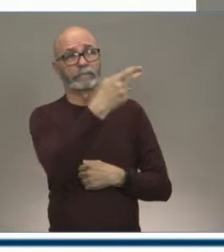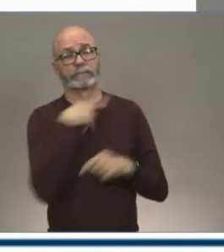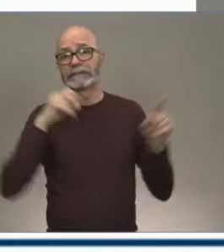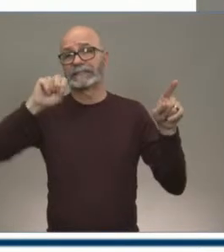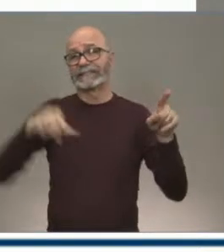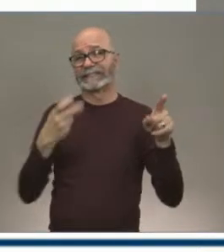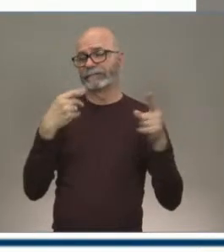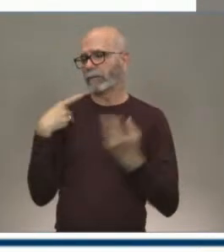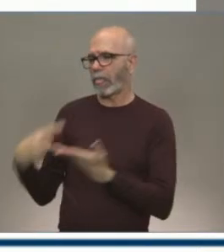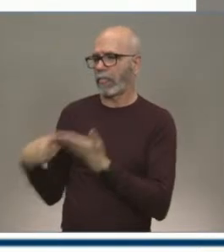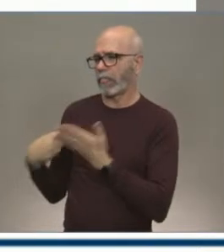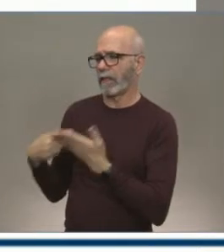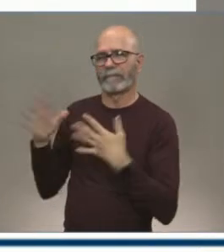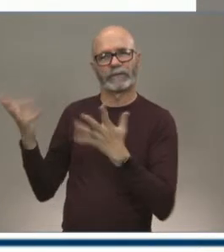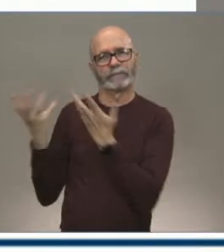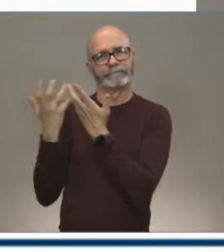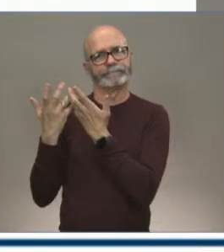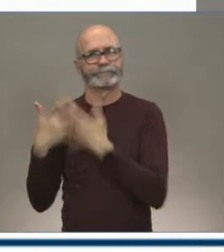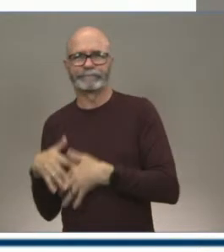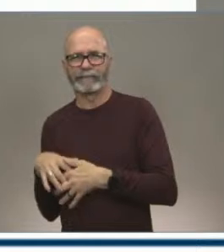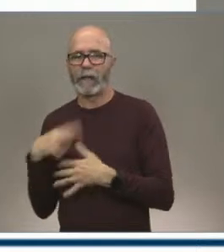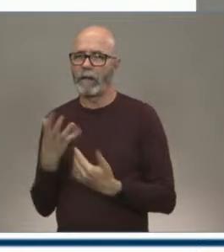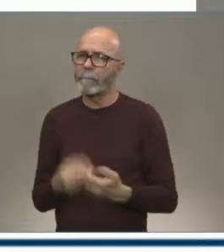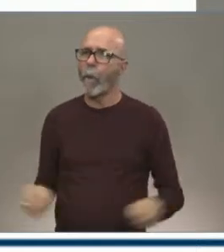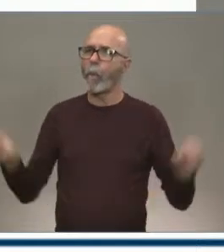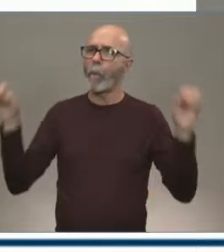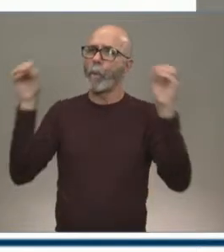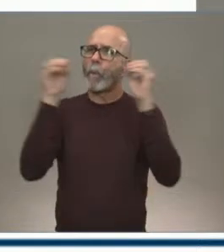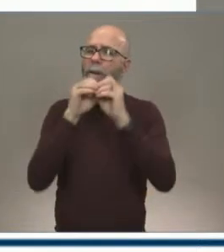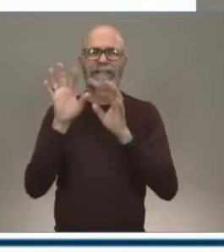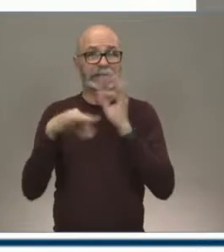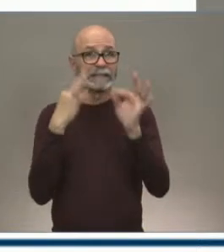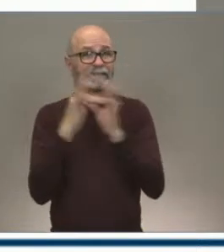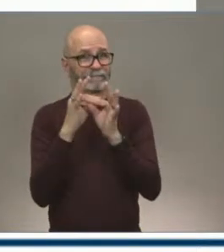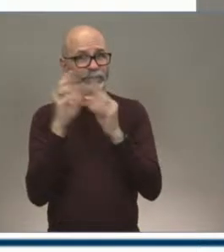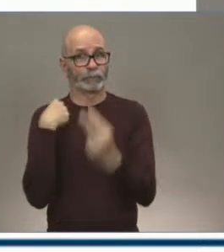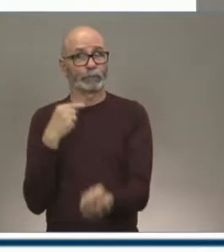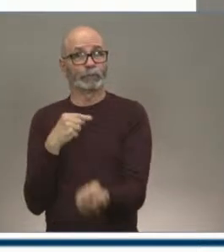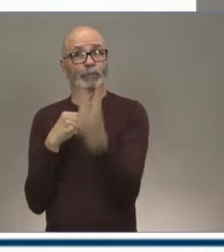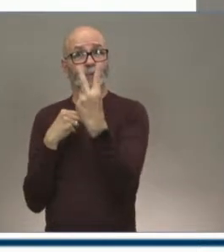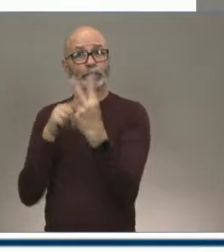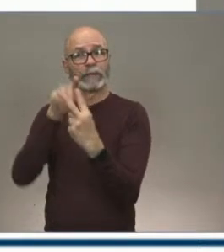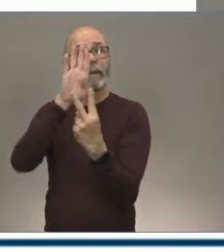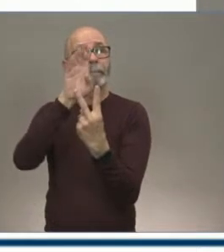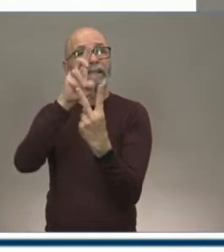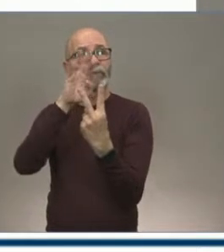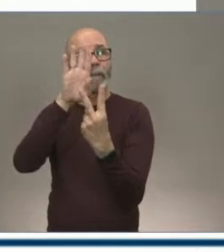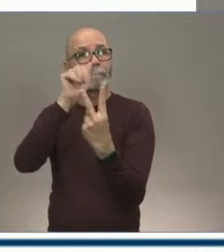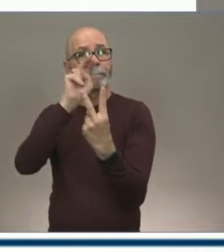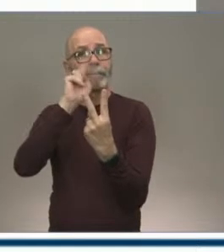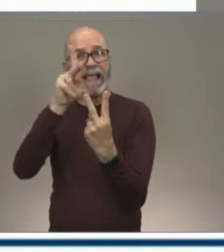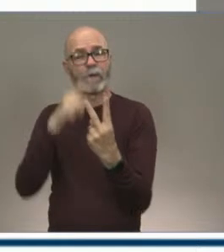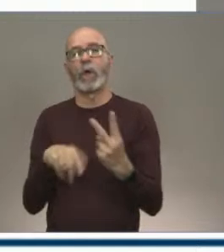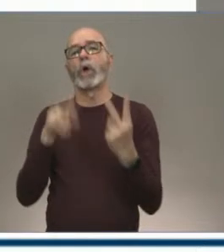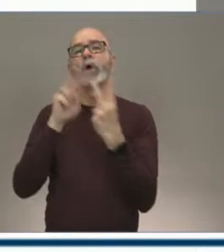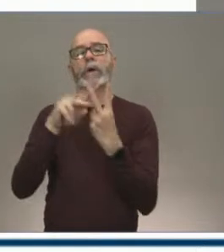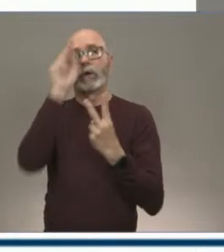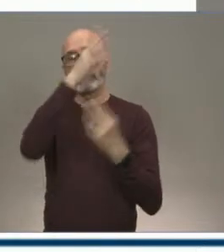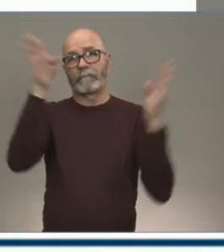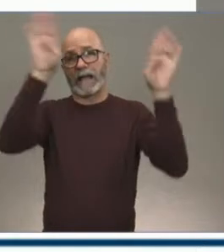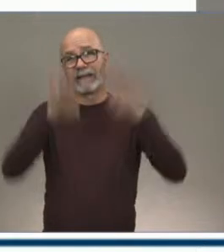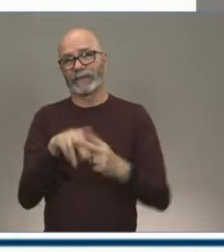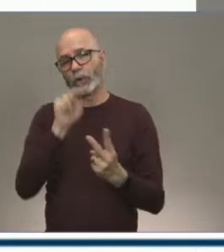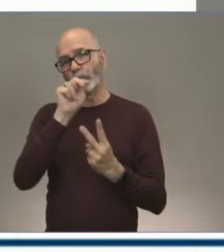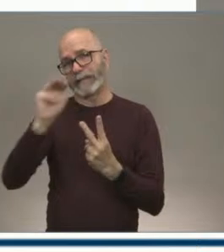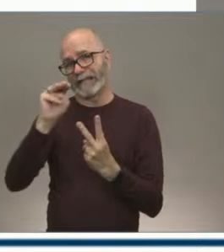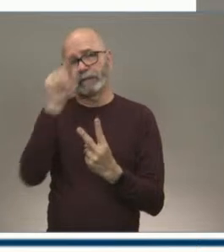we were increasing testing in 2 communities, in Beaverbank and in New Minas. We've had cases in those communities